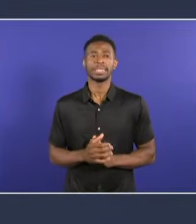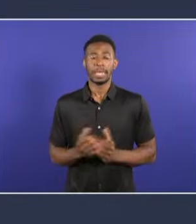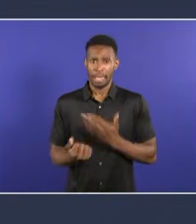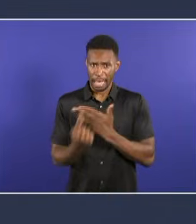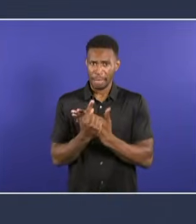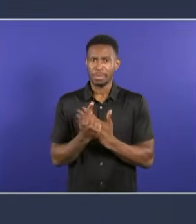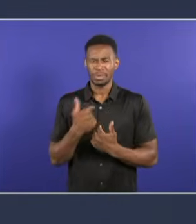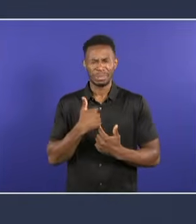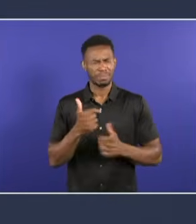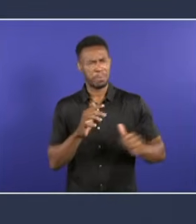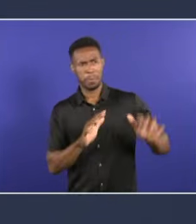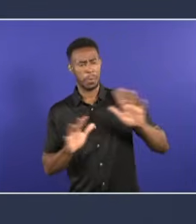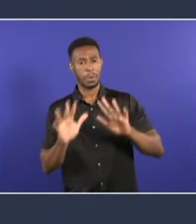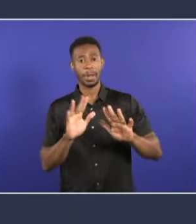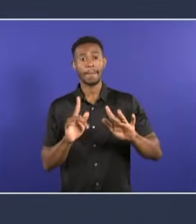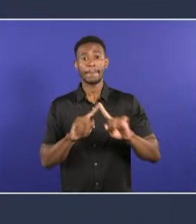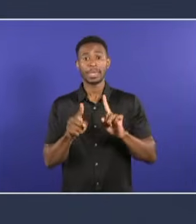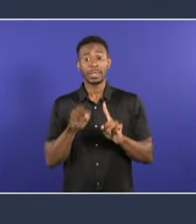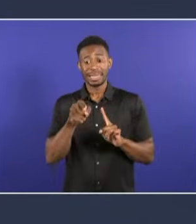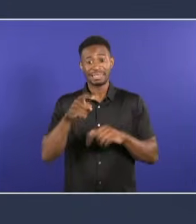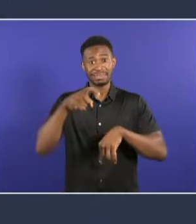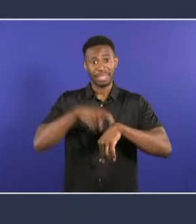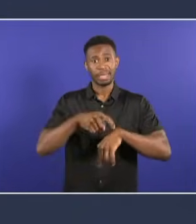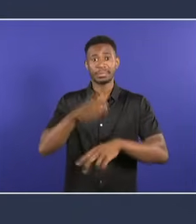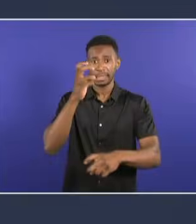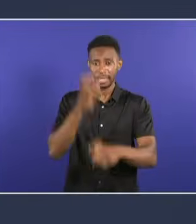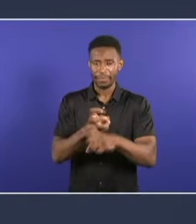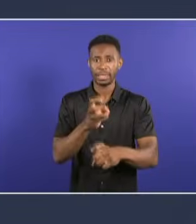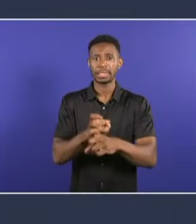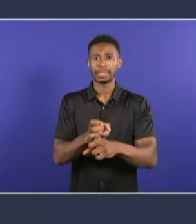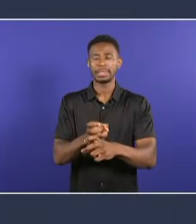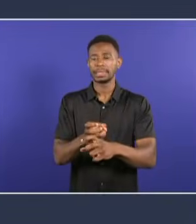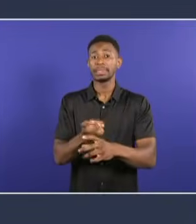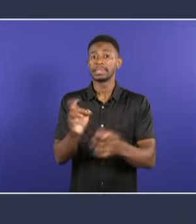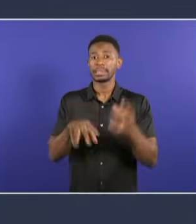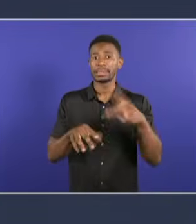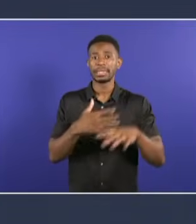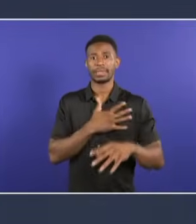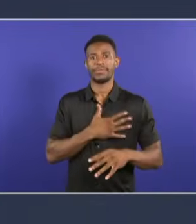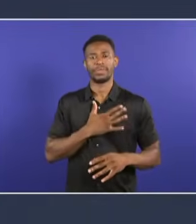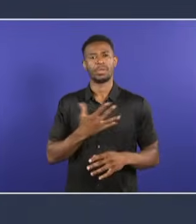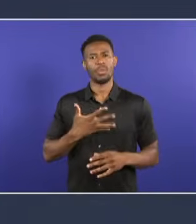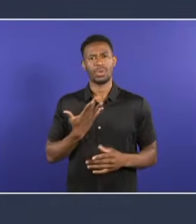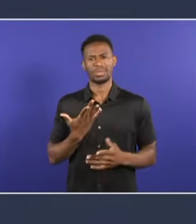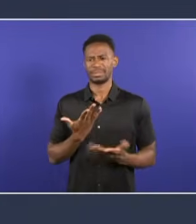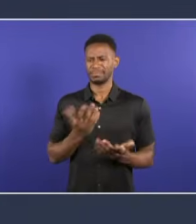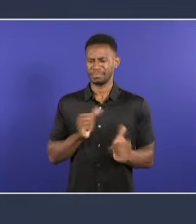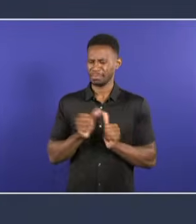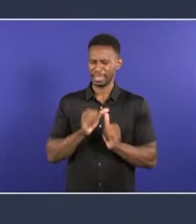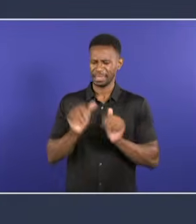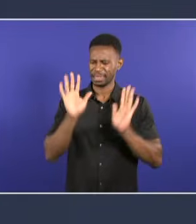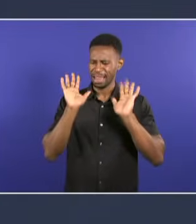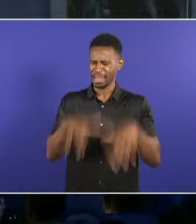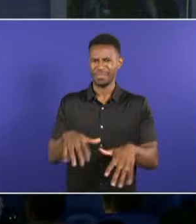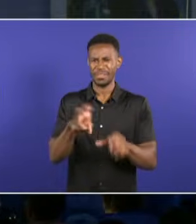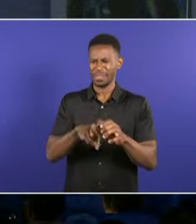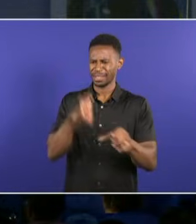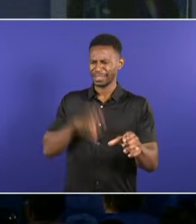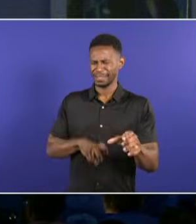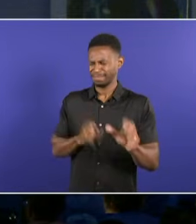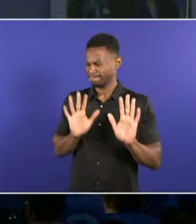away. But those are the moments when commitment to a cause that is bigger than us matters the most.